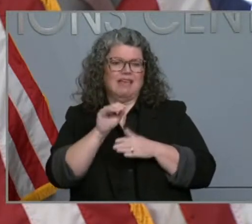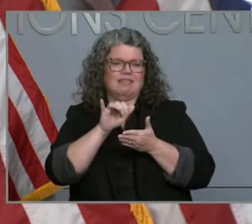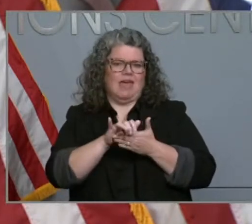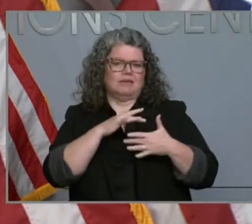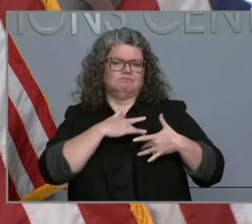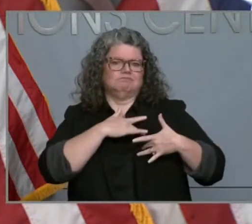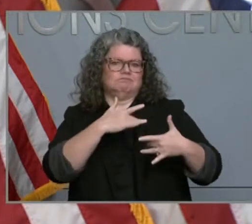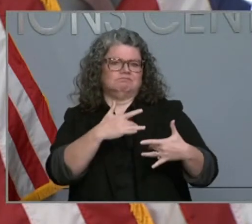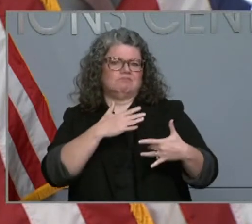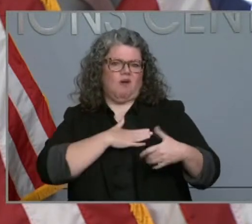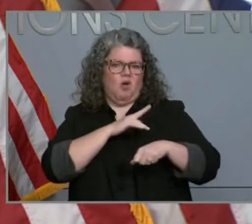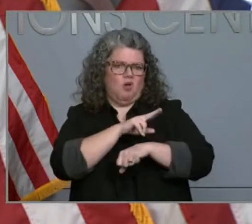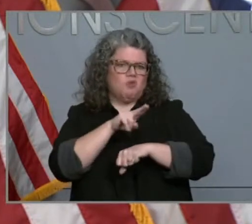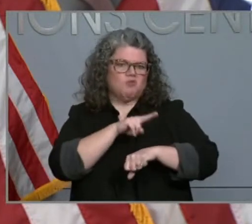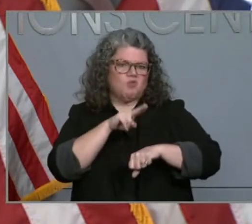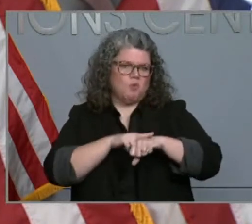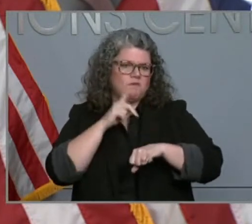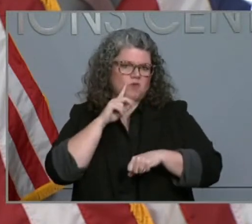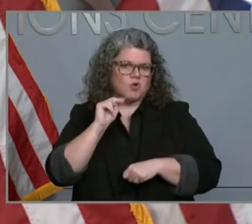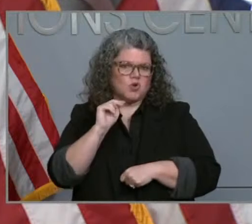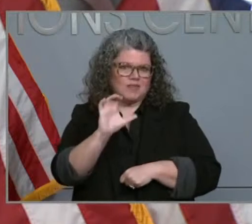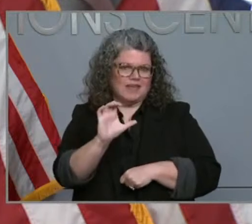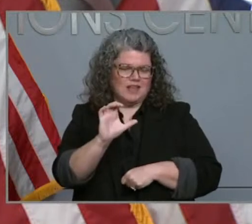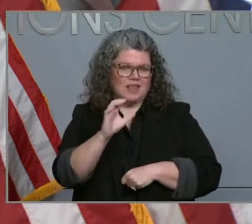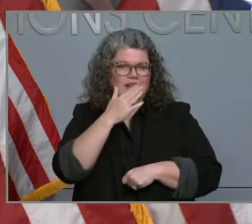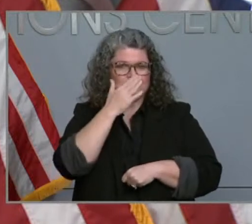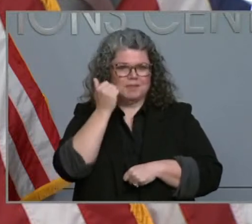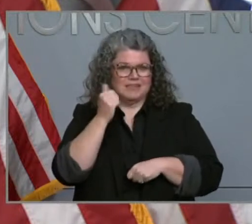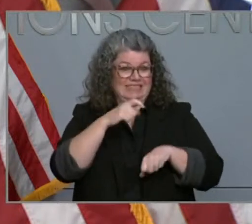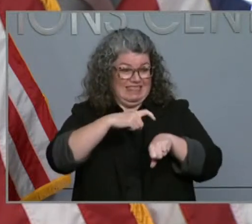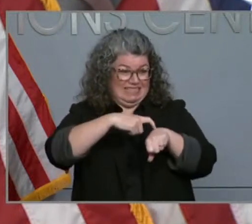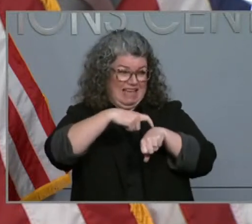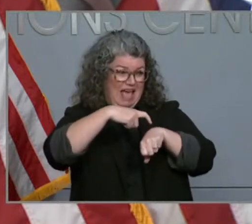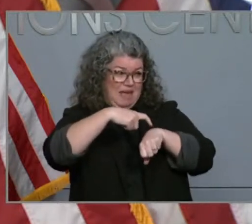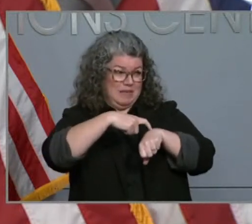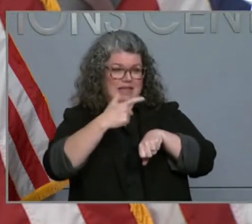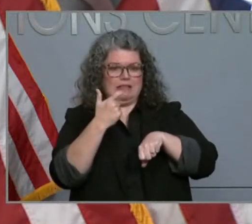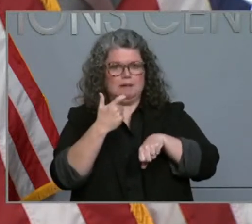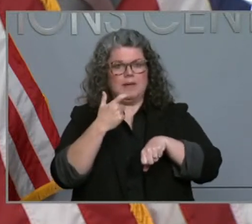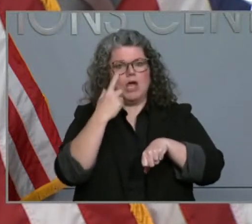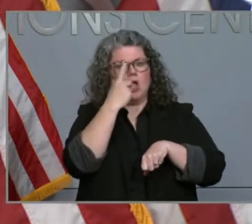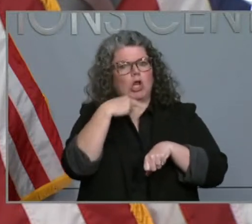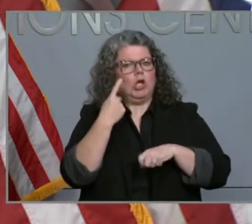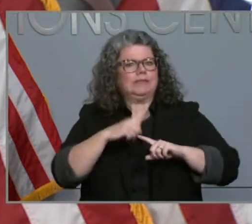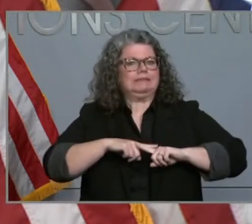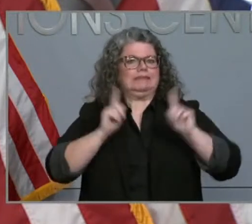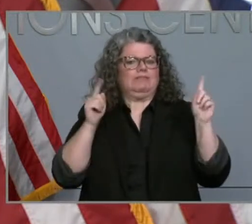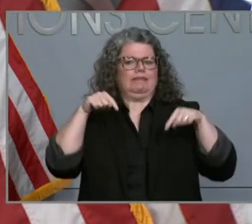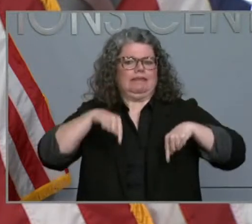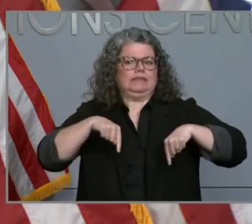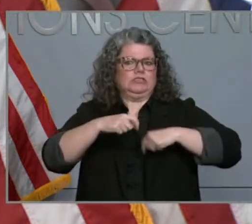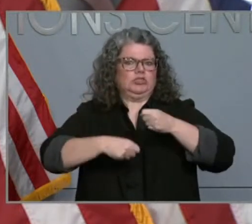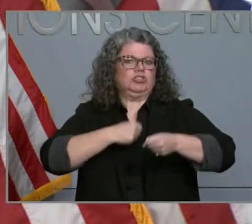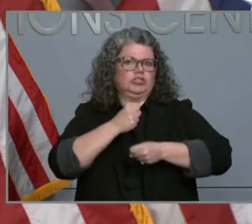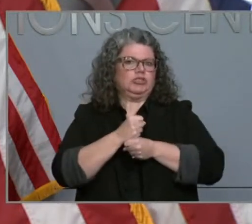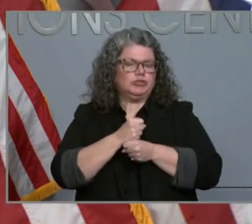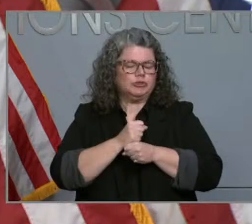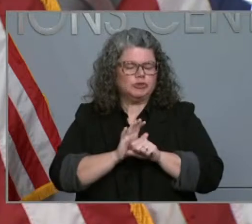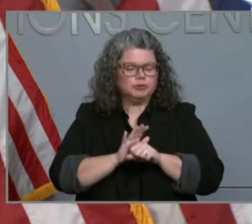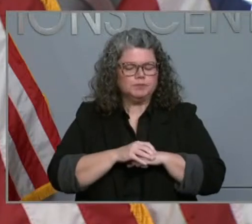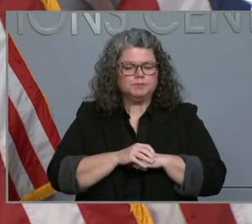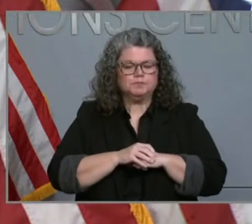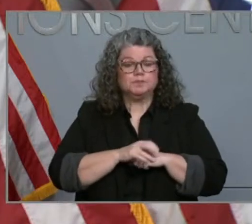North Carolina. It's just good, the timing of those being released is going to be a little different this election. So